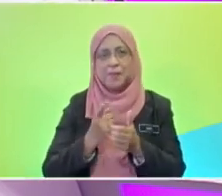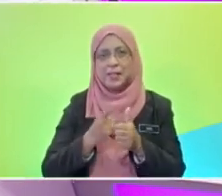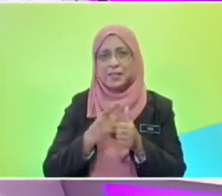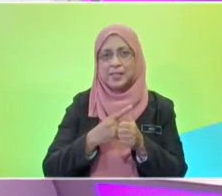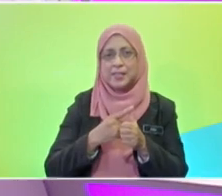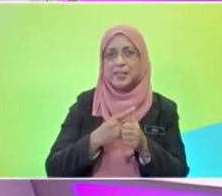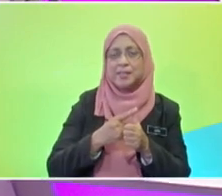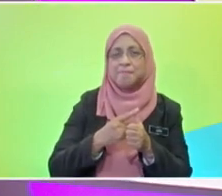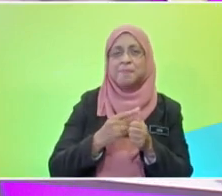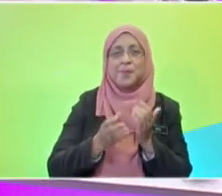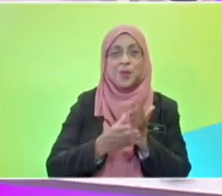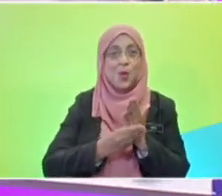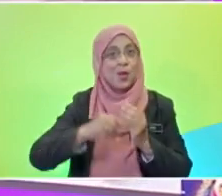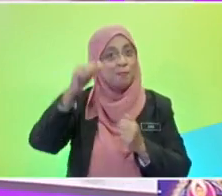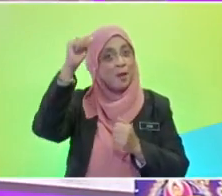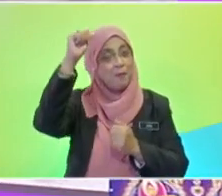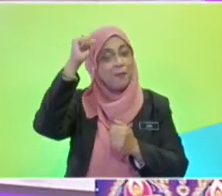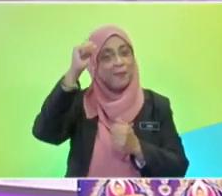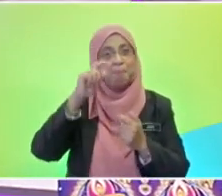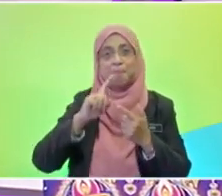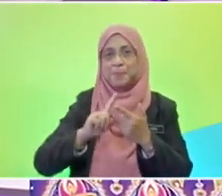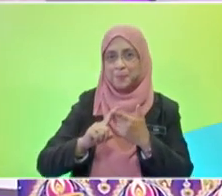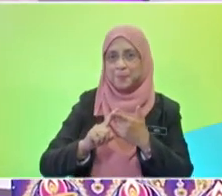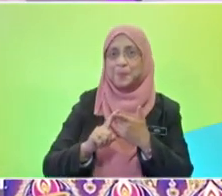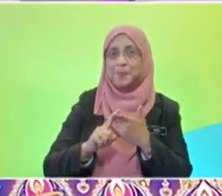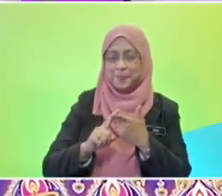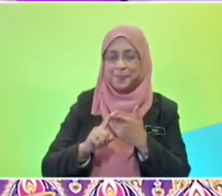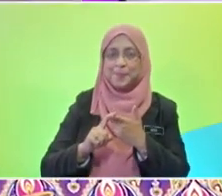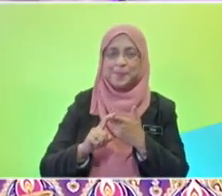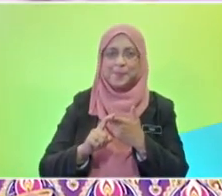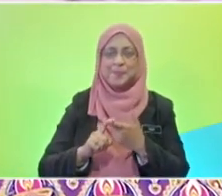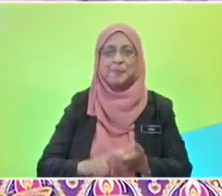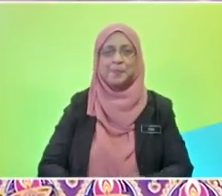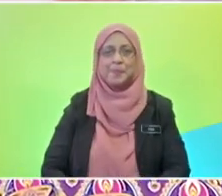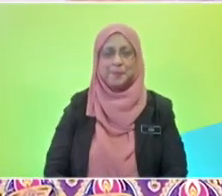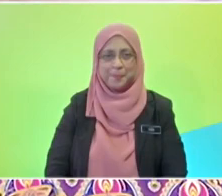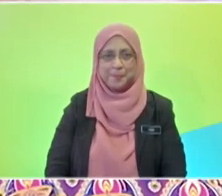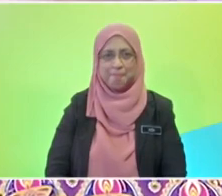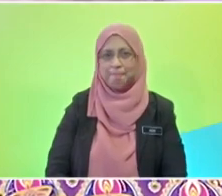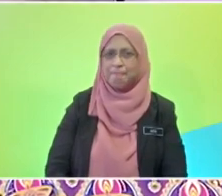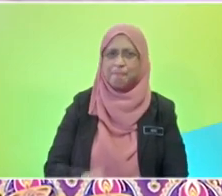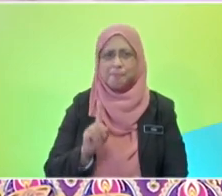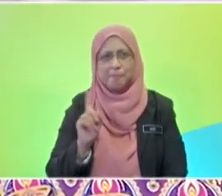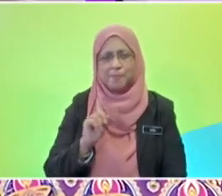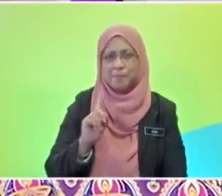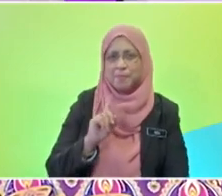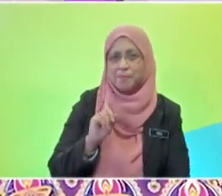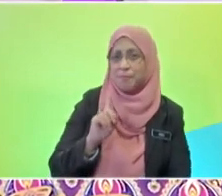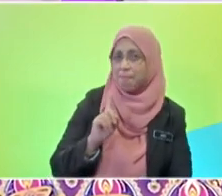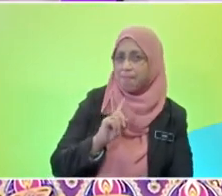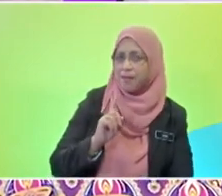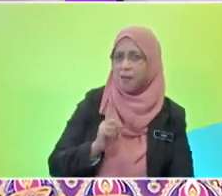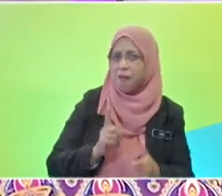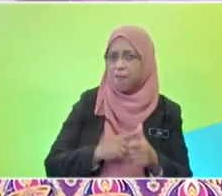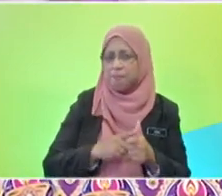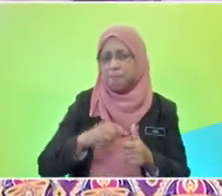the next one... Teacher, we'll check the answer together later, right? Yes. Okay, the next one... after he takes